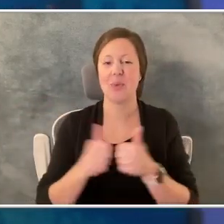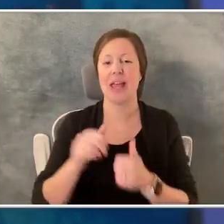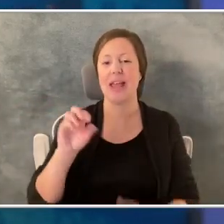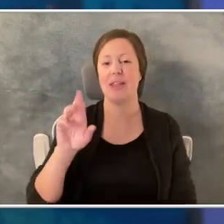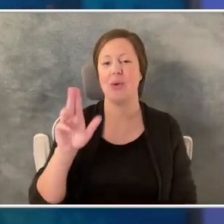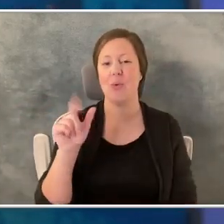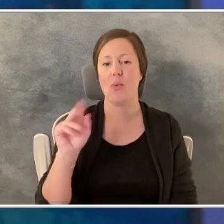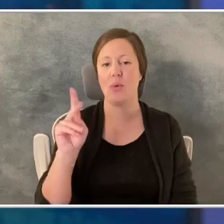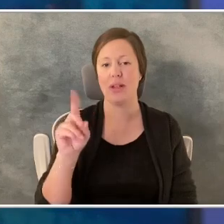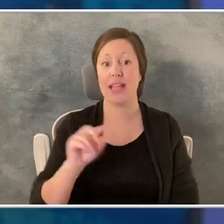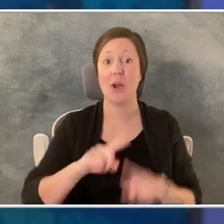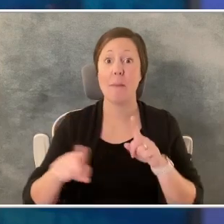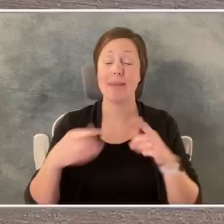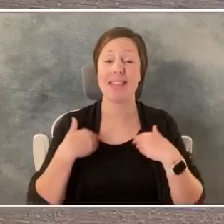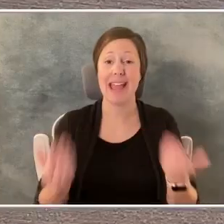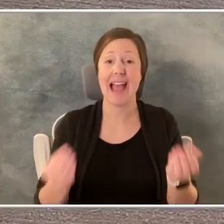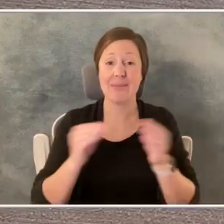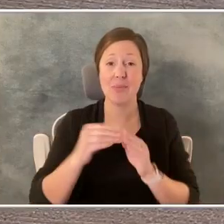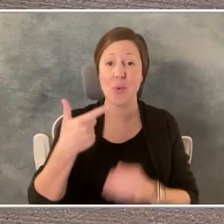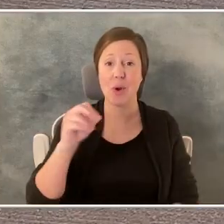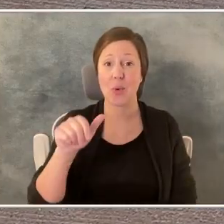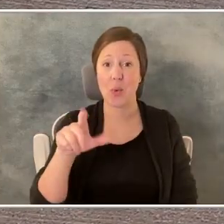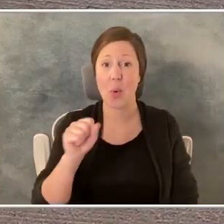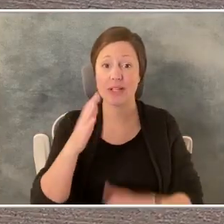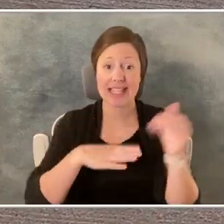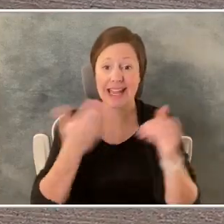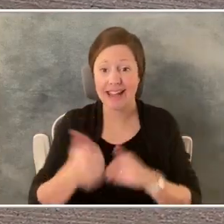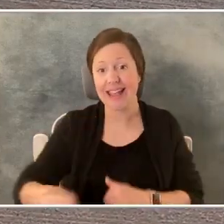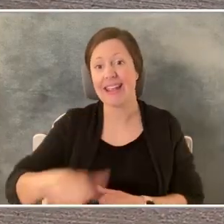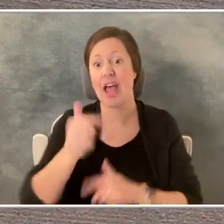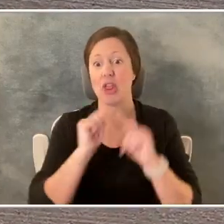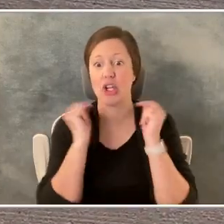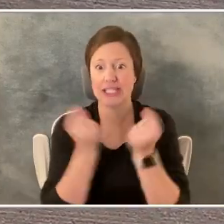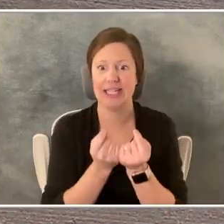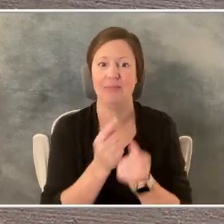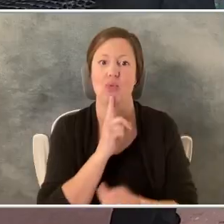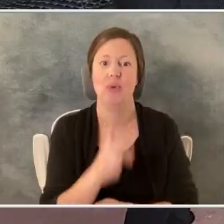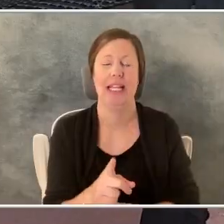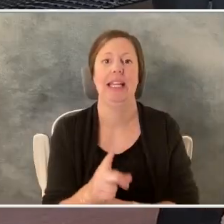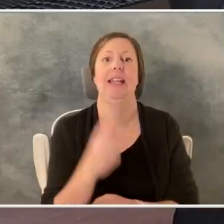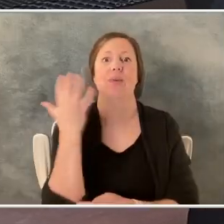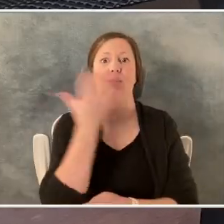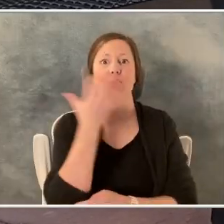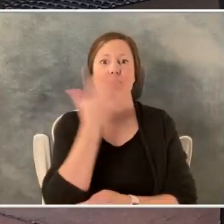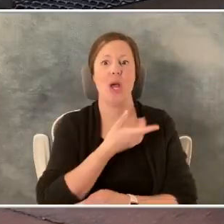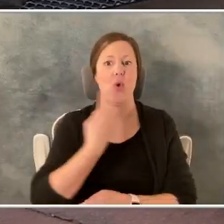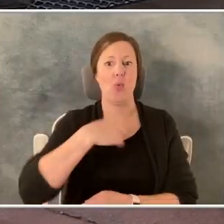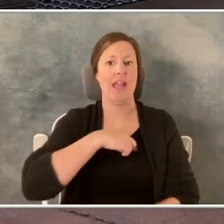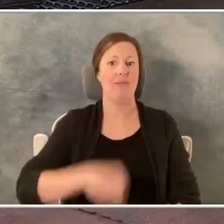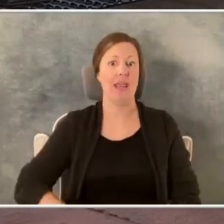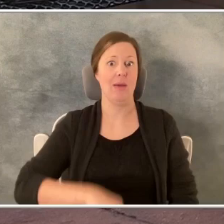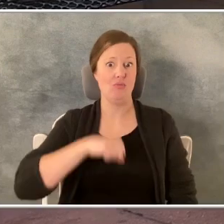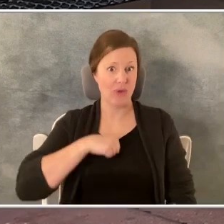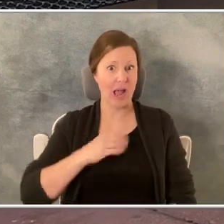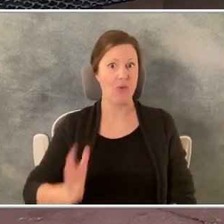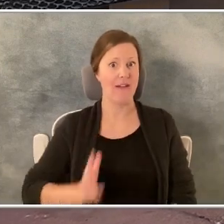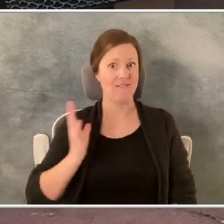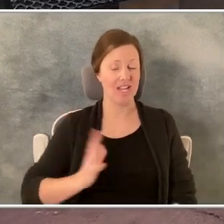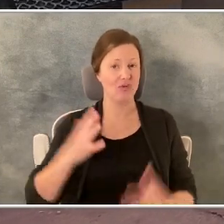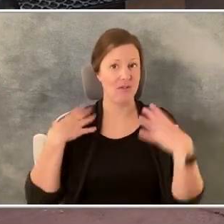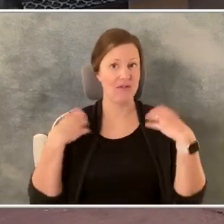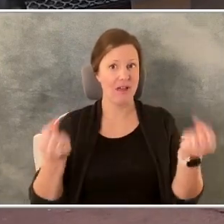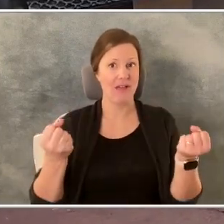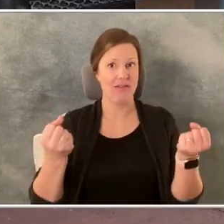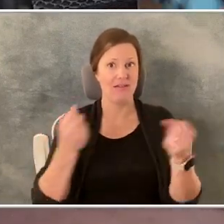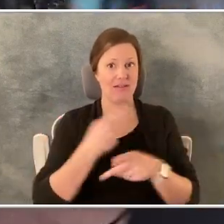any other team. The health system has been the proud club's official healthcare provider this year. And we've seen a lot of